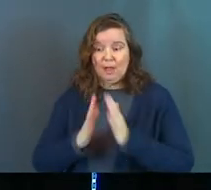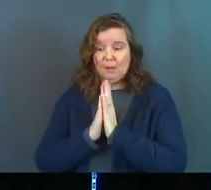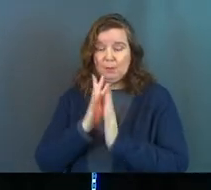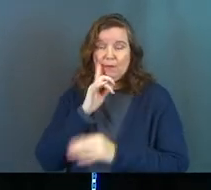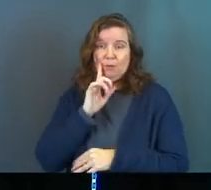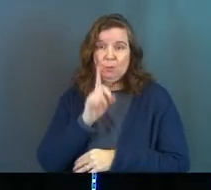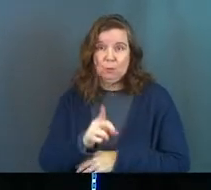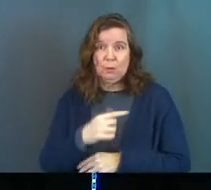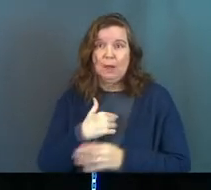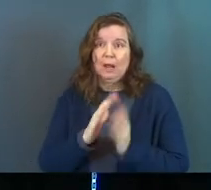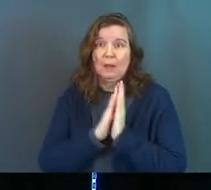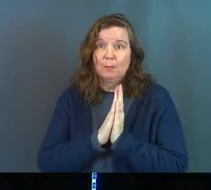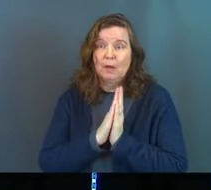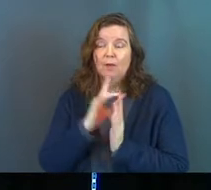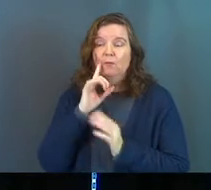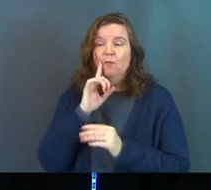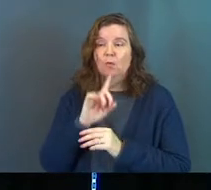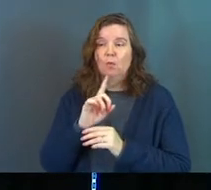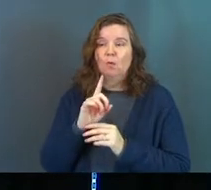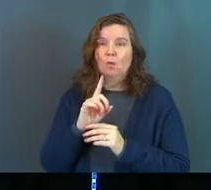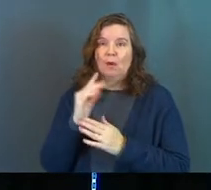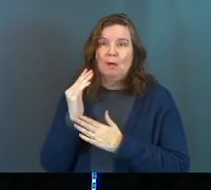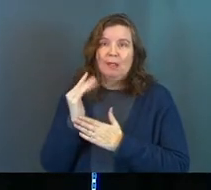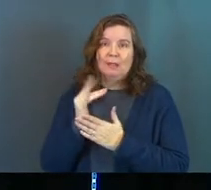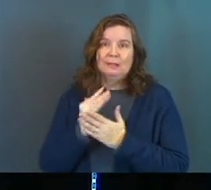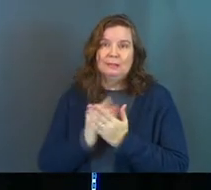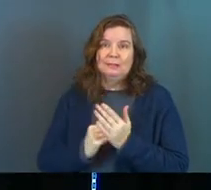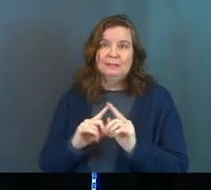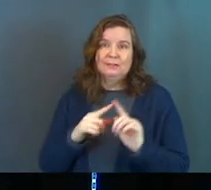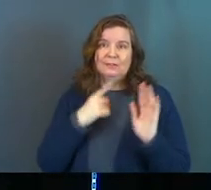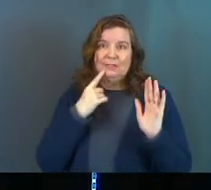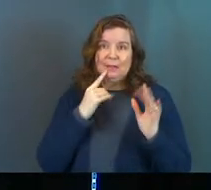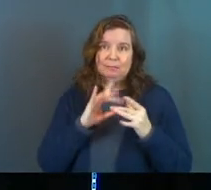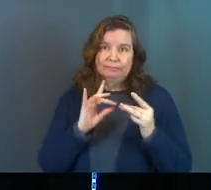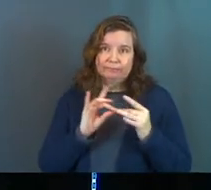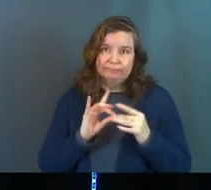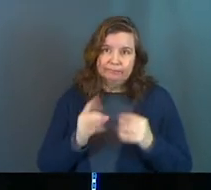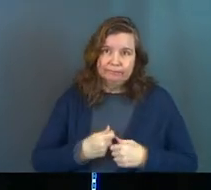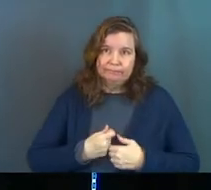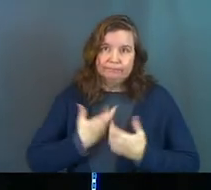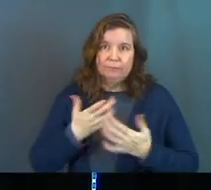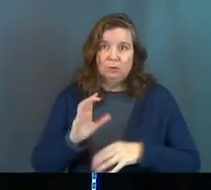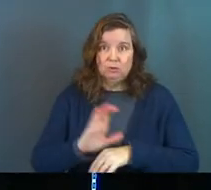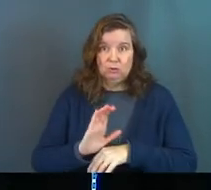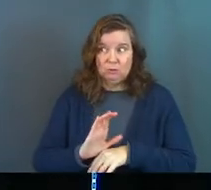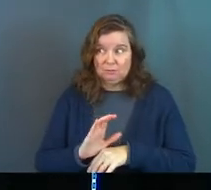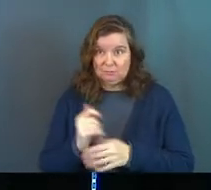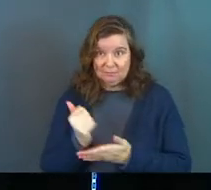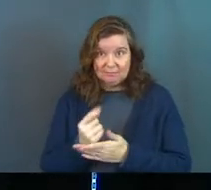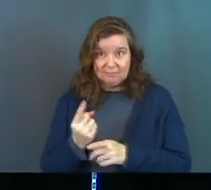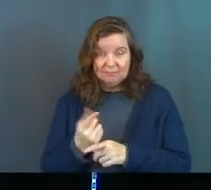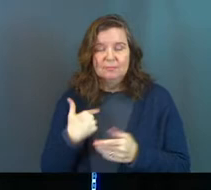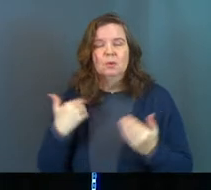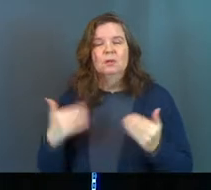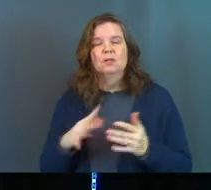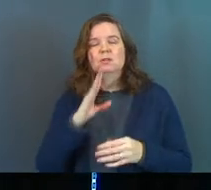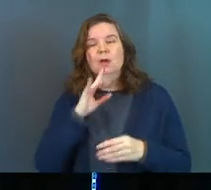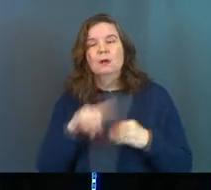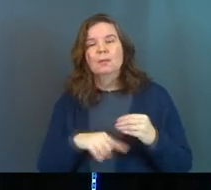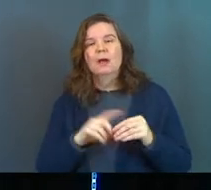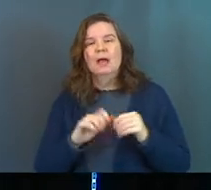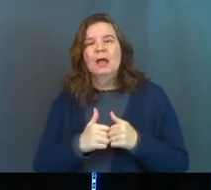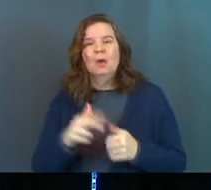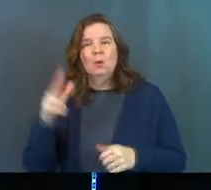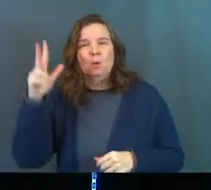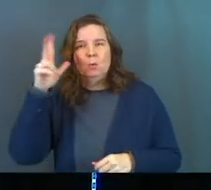praying for you, and I'm praying for a list of testimonies to come out of this church. Amen? Amen. Amen. So let's talk about how